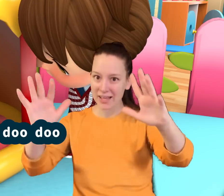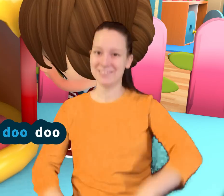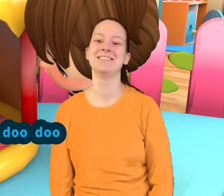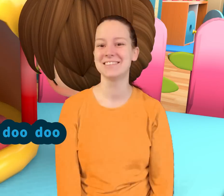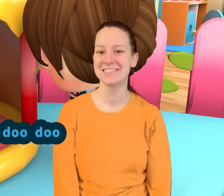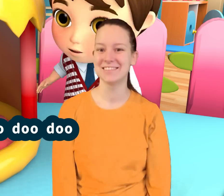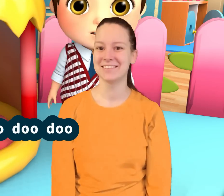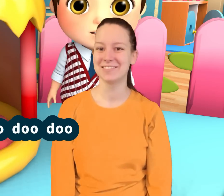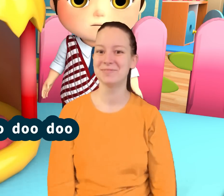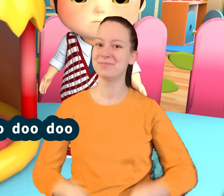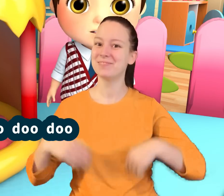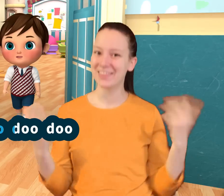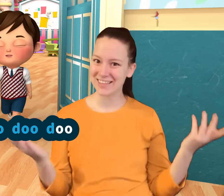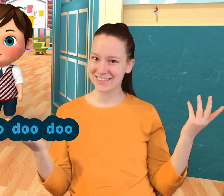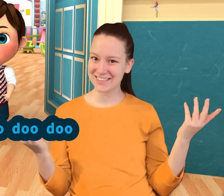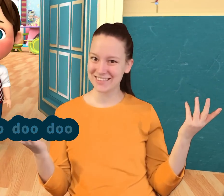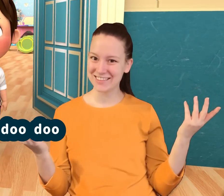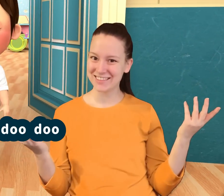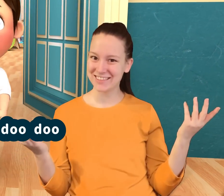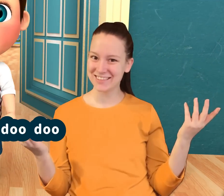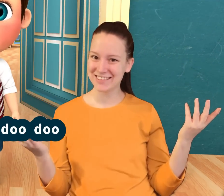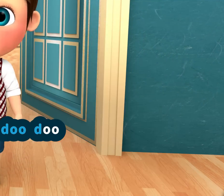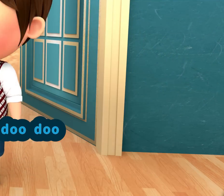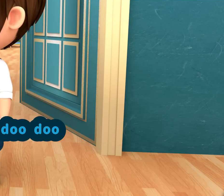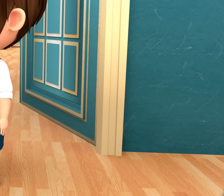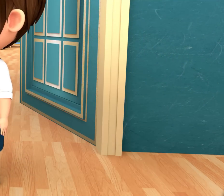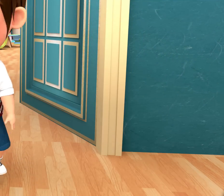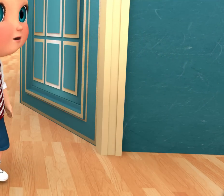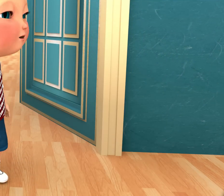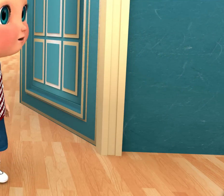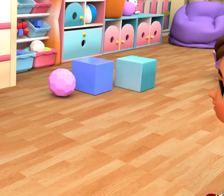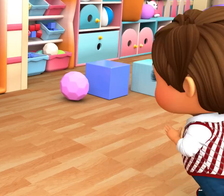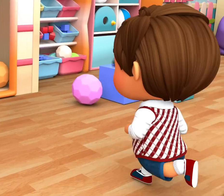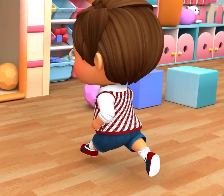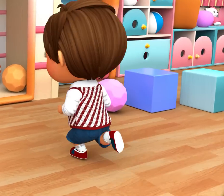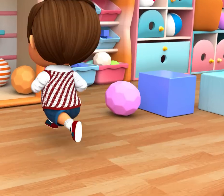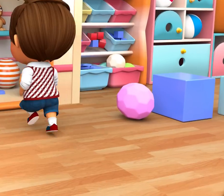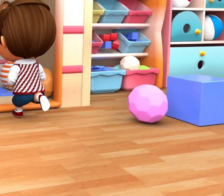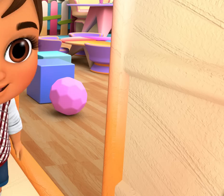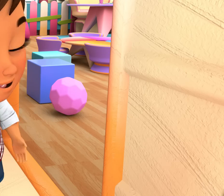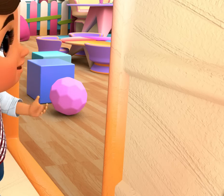it's the the end the end it's